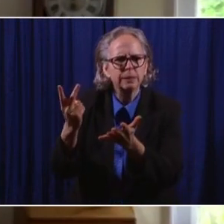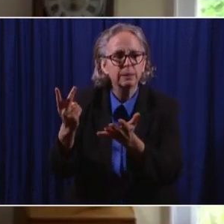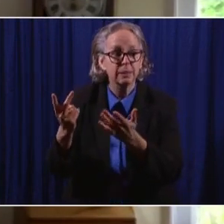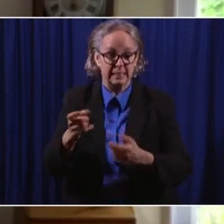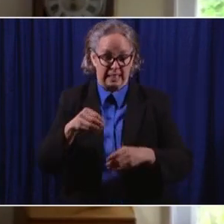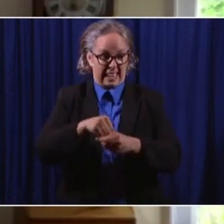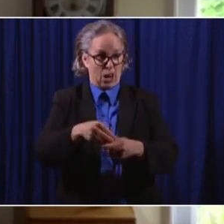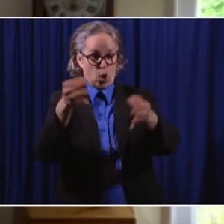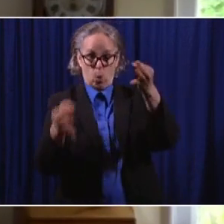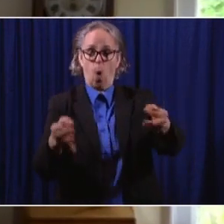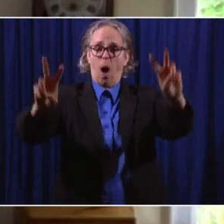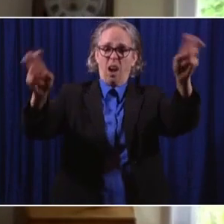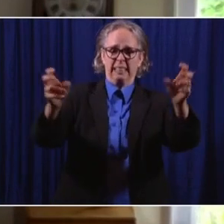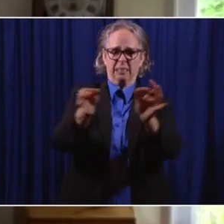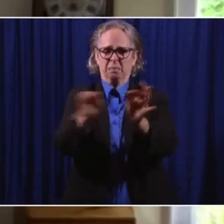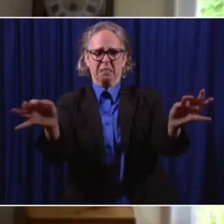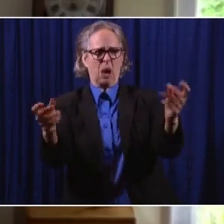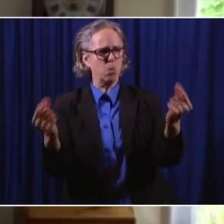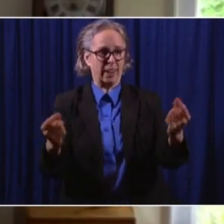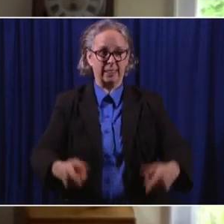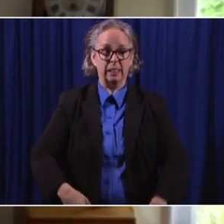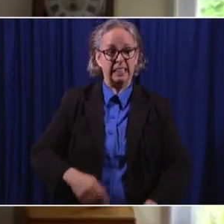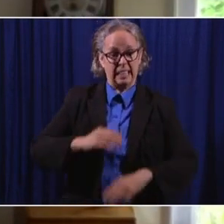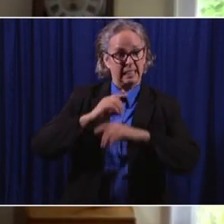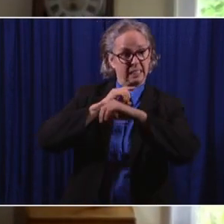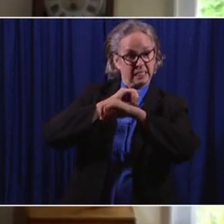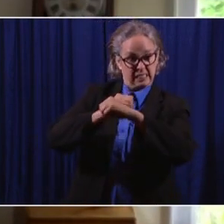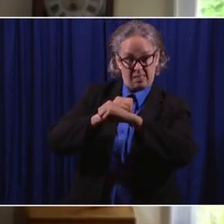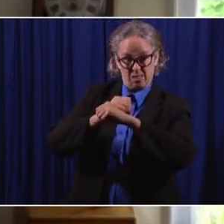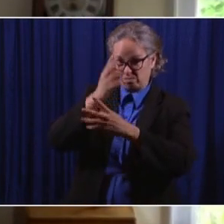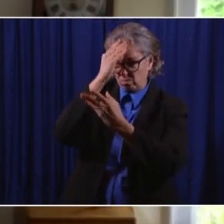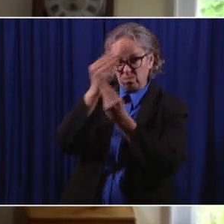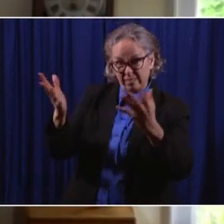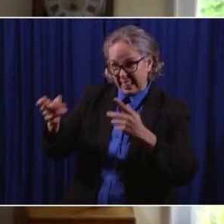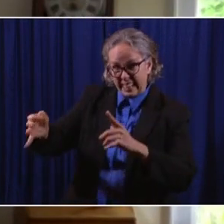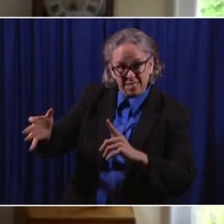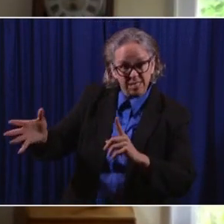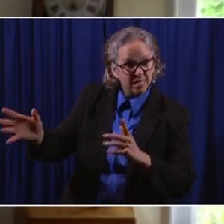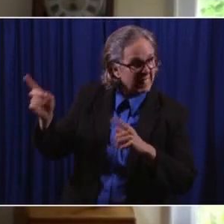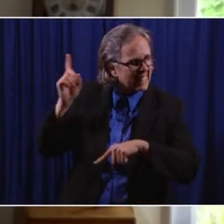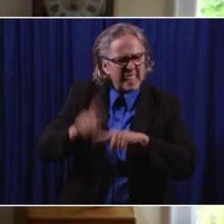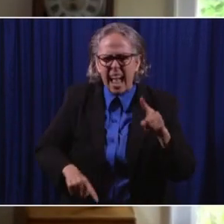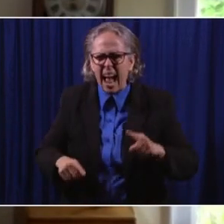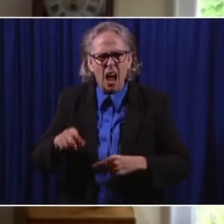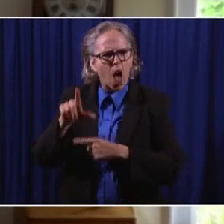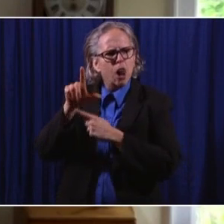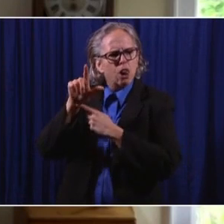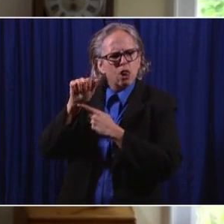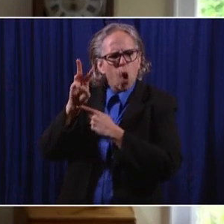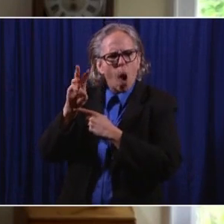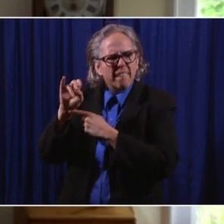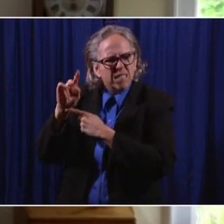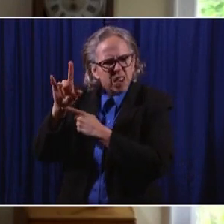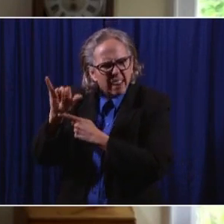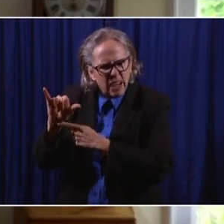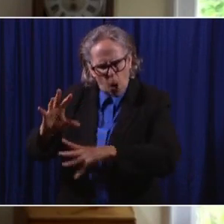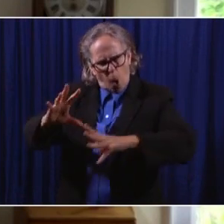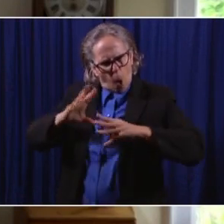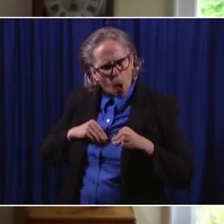that under federal law, persons convicted of felonies can never lawfully possess a firearm. The defendant was further notified that if he is ever found